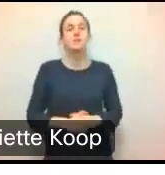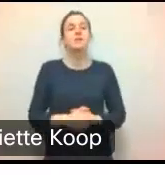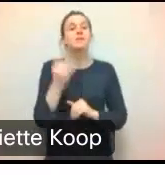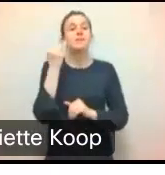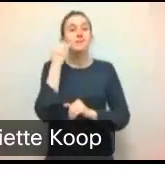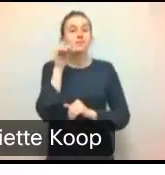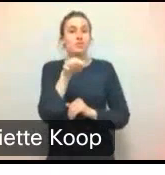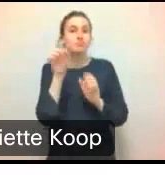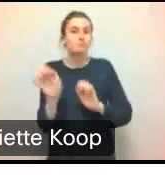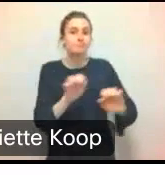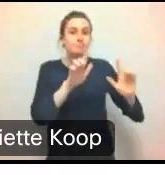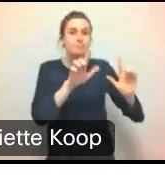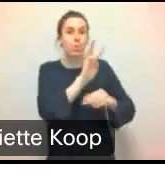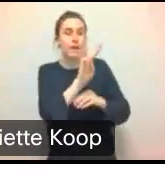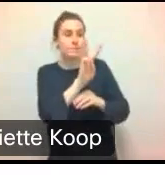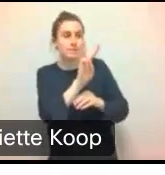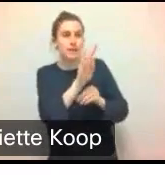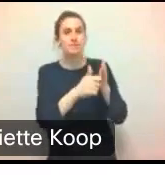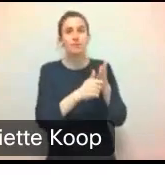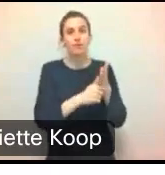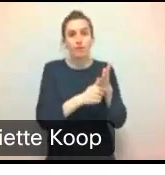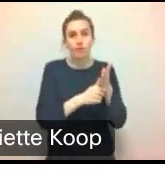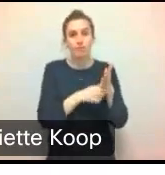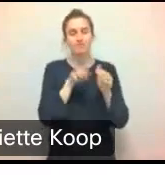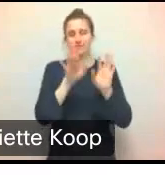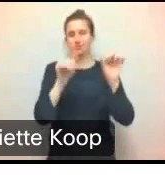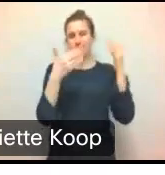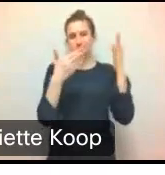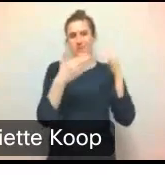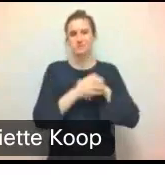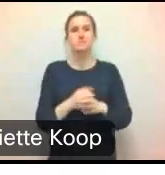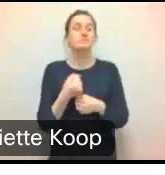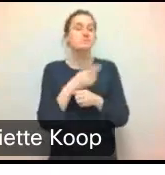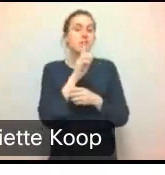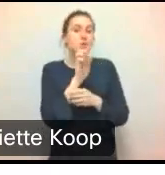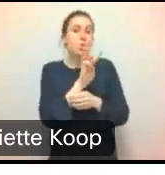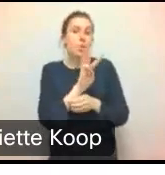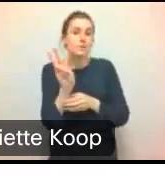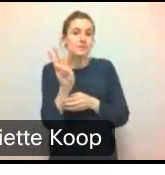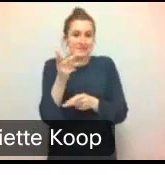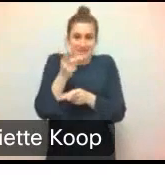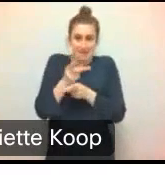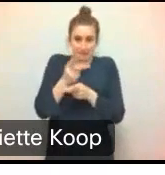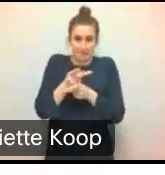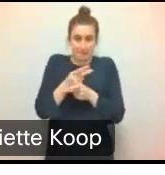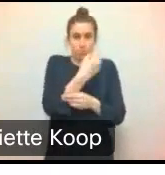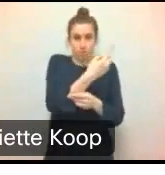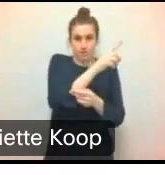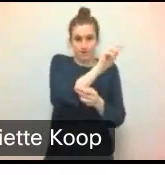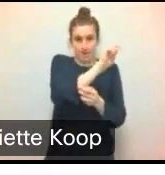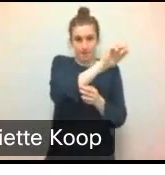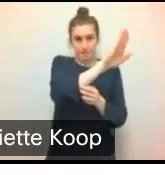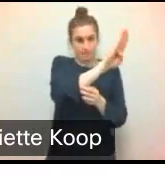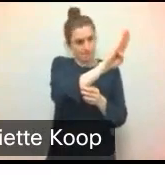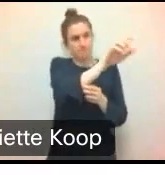a website or an article, this is what he recommends. Keep the website in one tab. Open up maybe